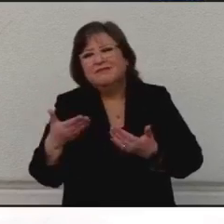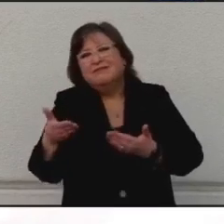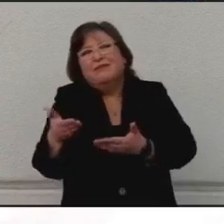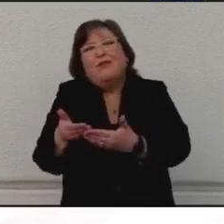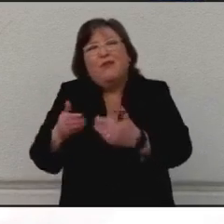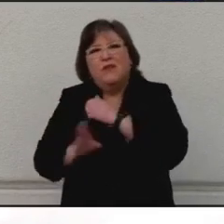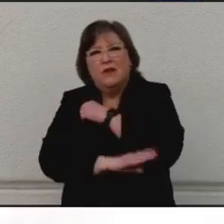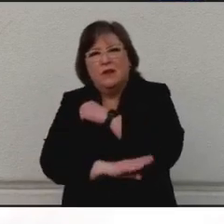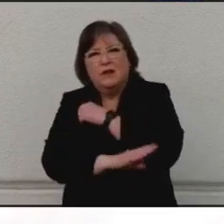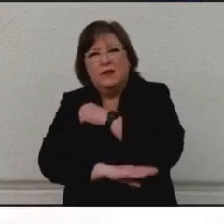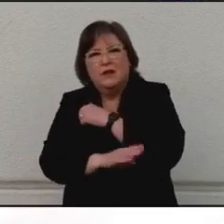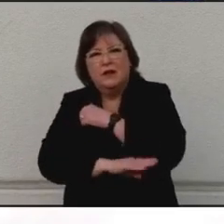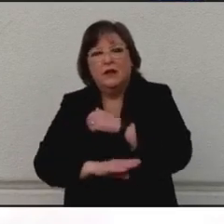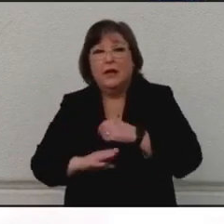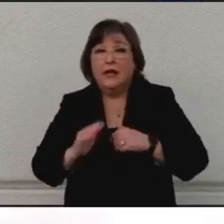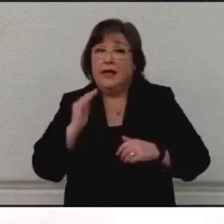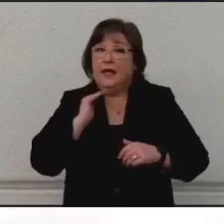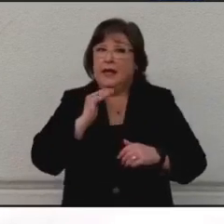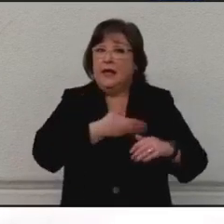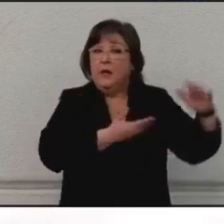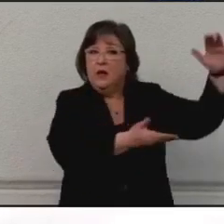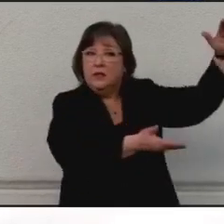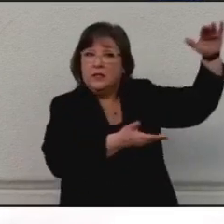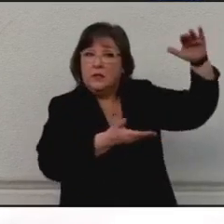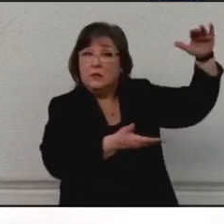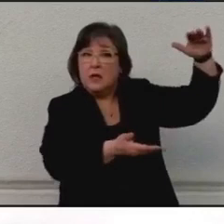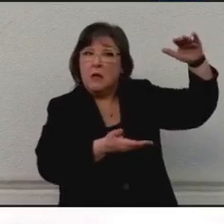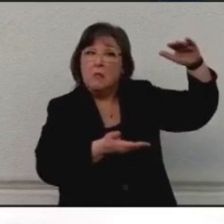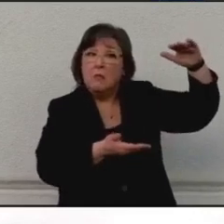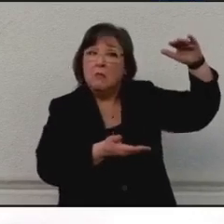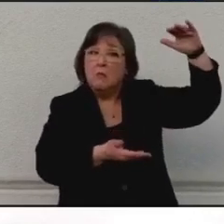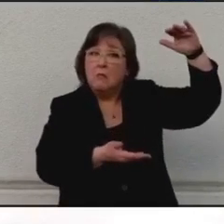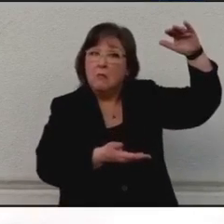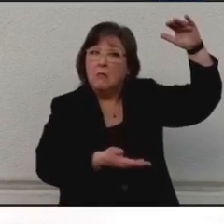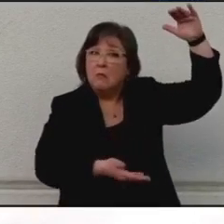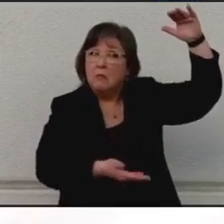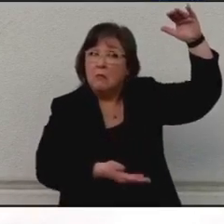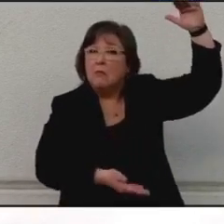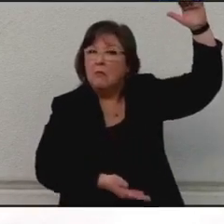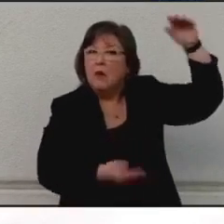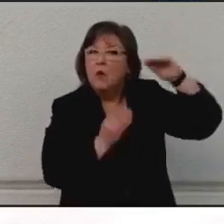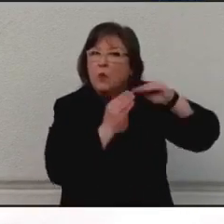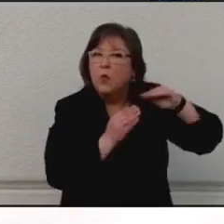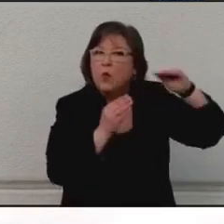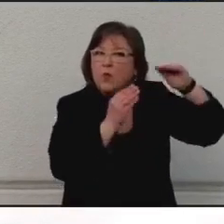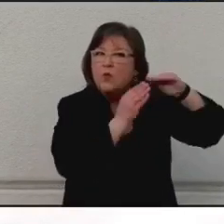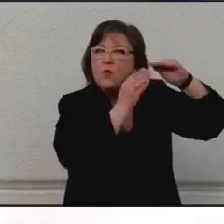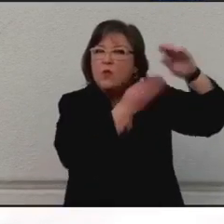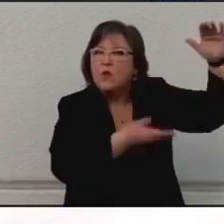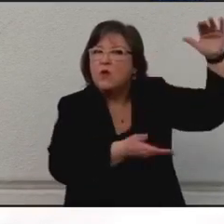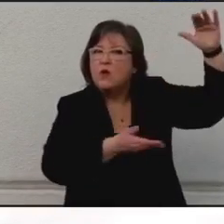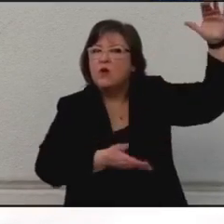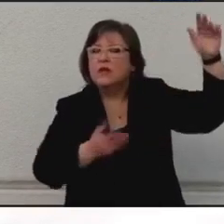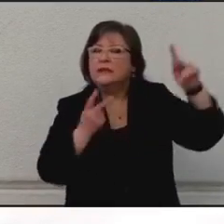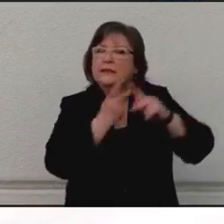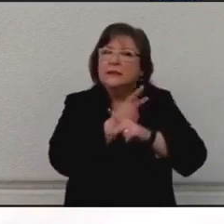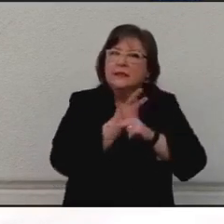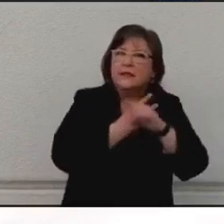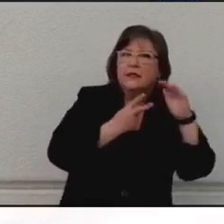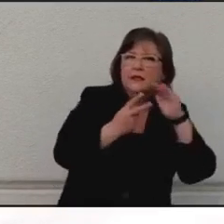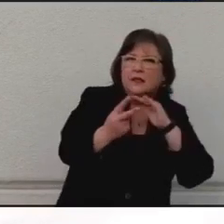our allocation. As far as when the county might enter the red tier, it's of course difficult to